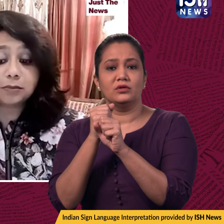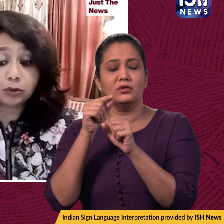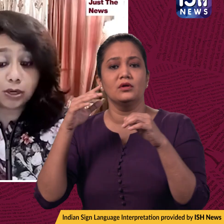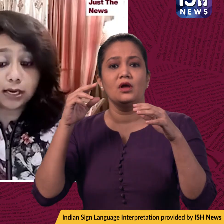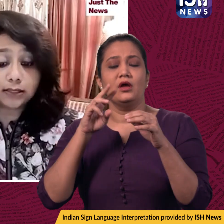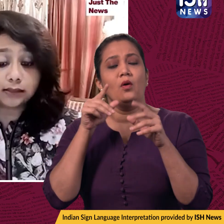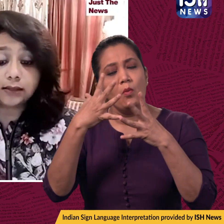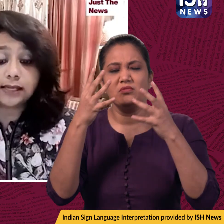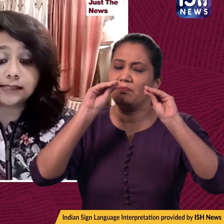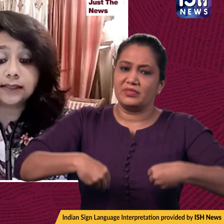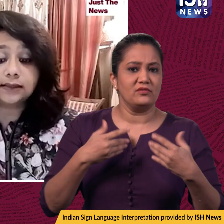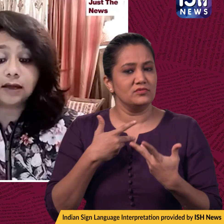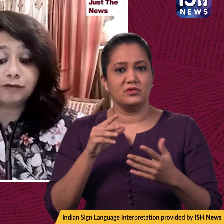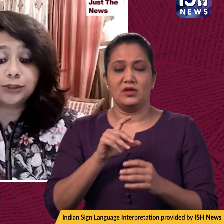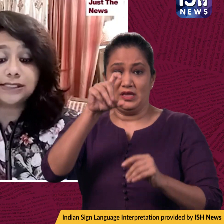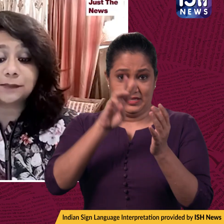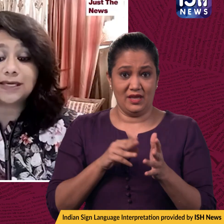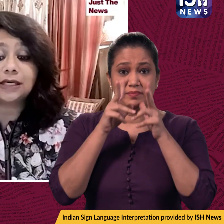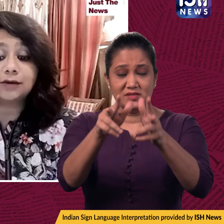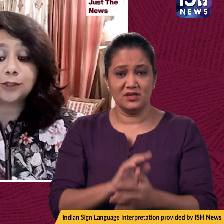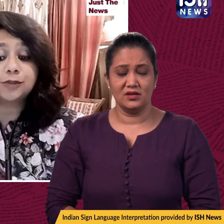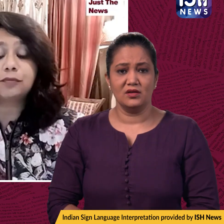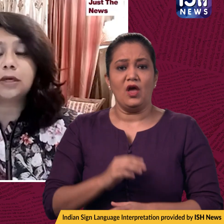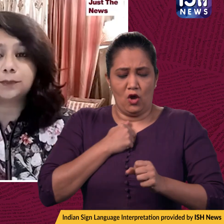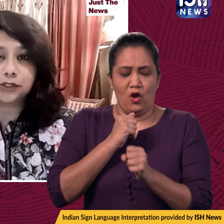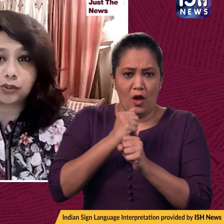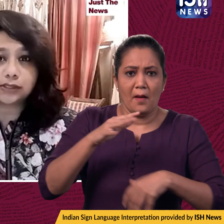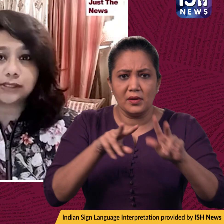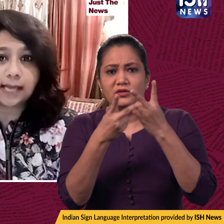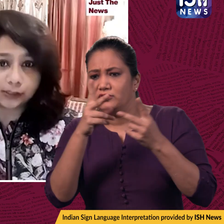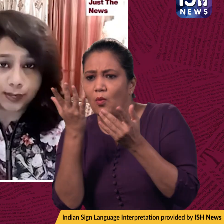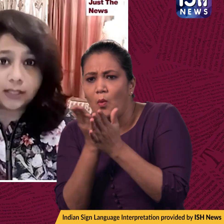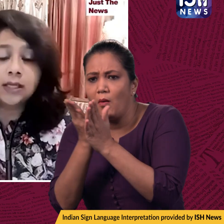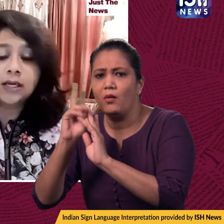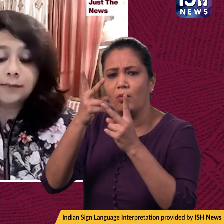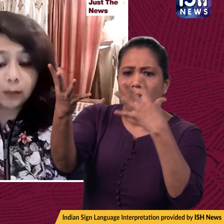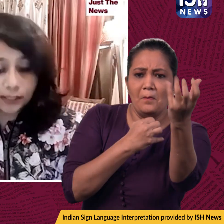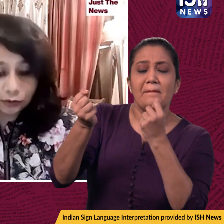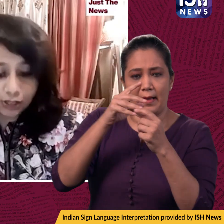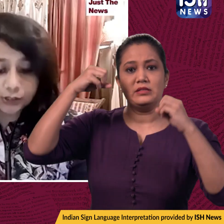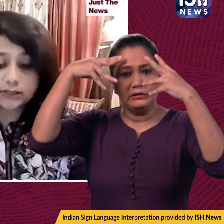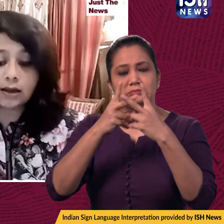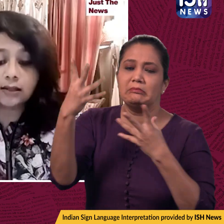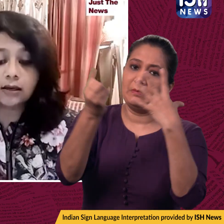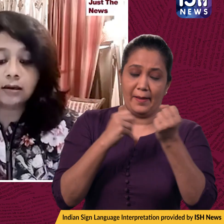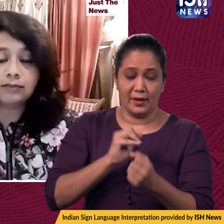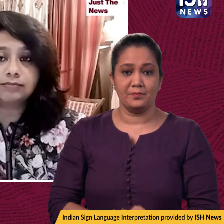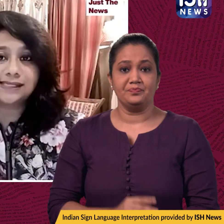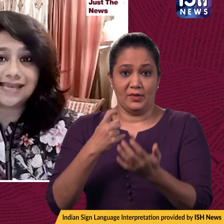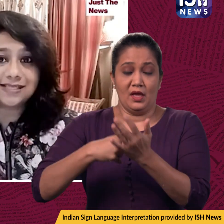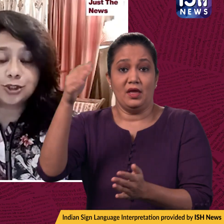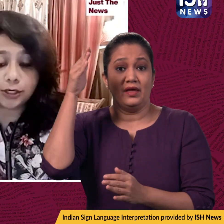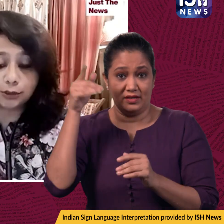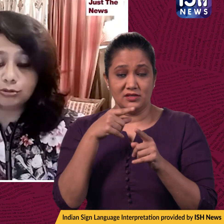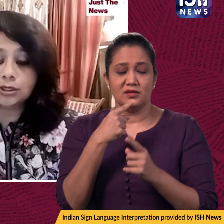Chief Minister Manohar Lal Khattar has said that the government is making arrangements from multiple sources as well. Meanwhile, in Rajasthan,